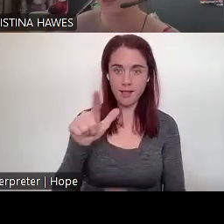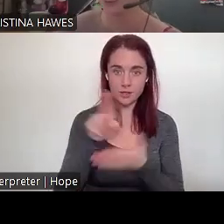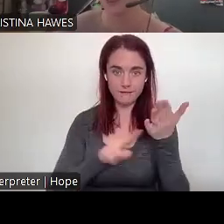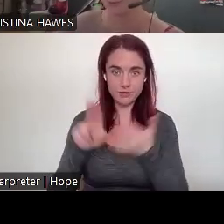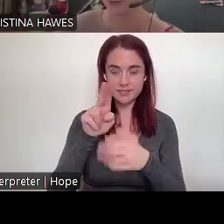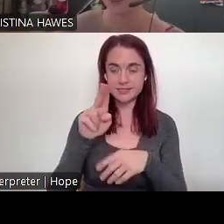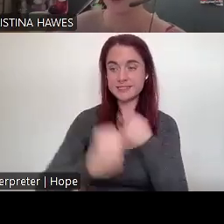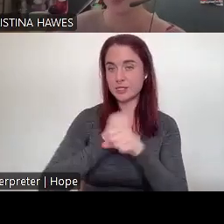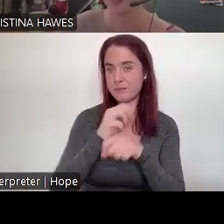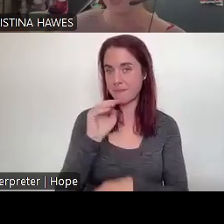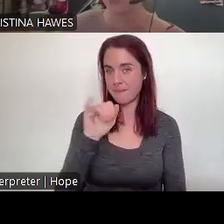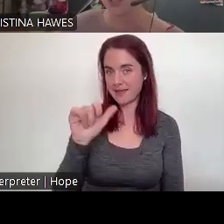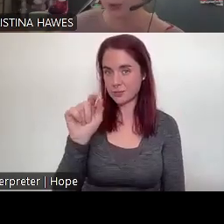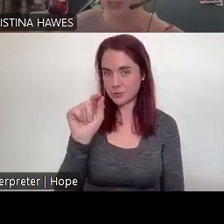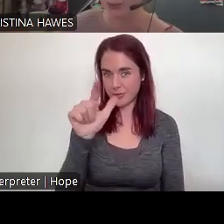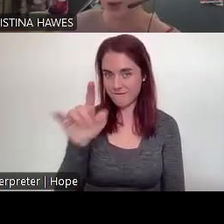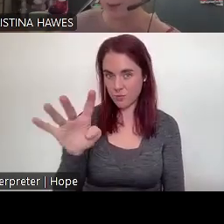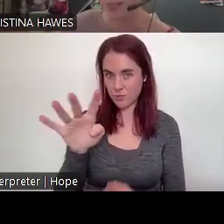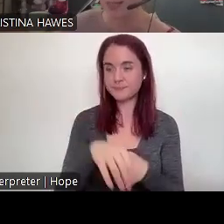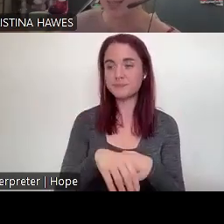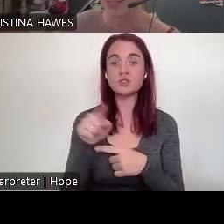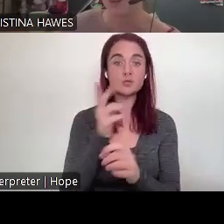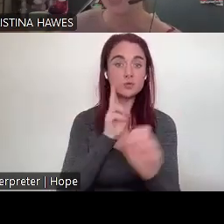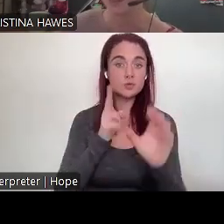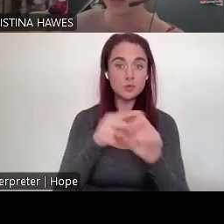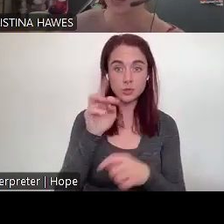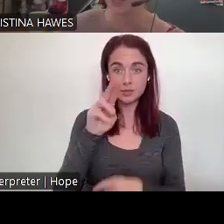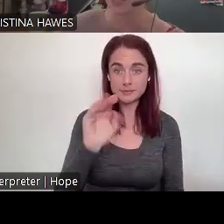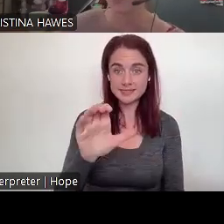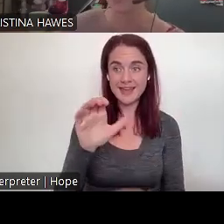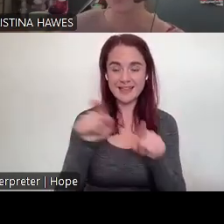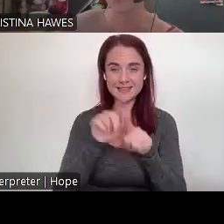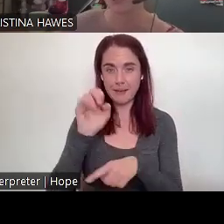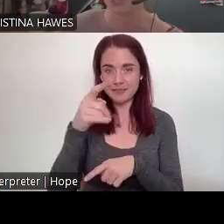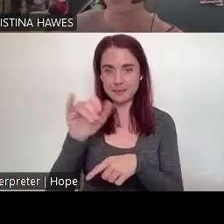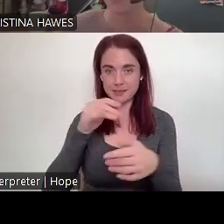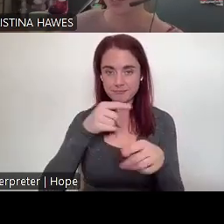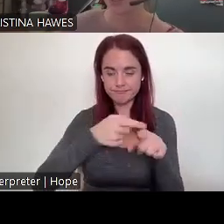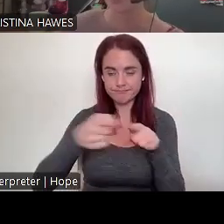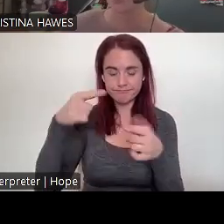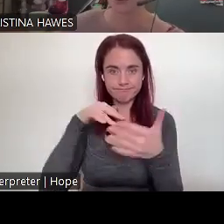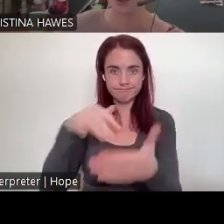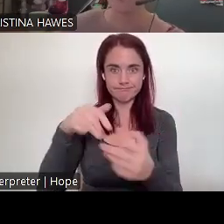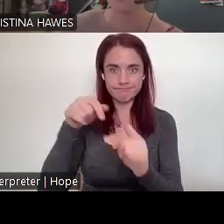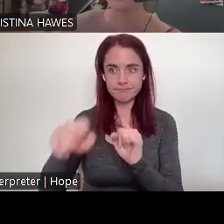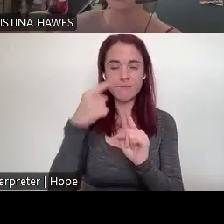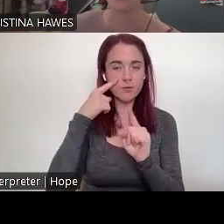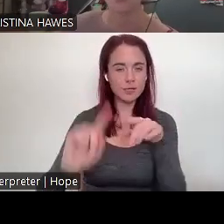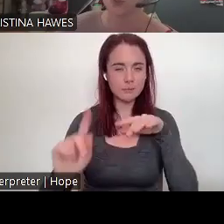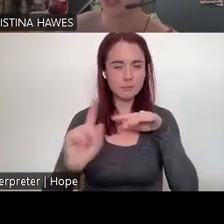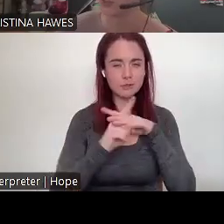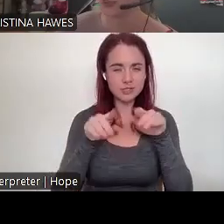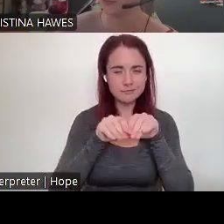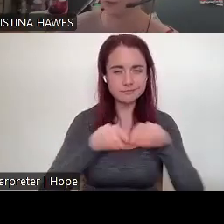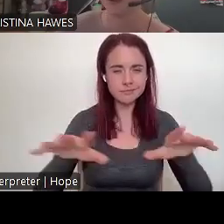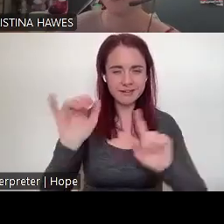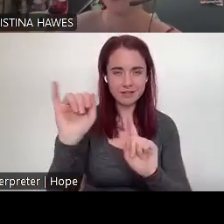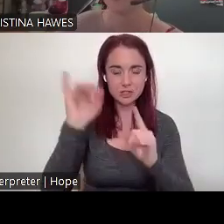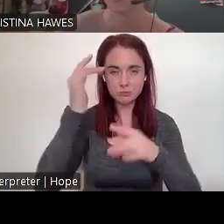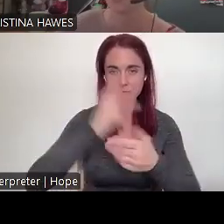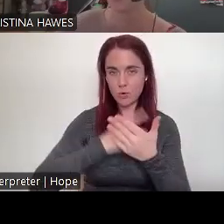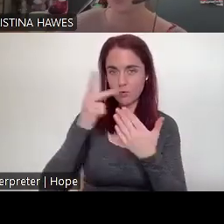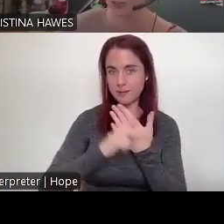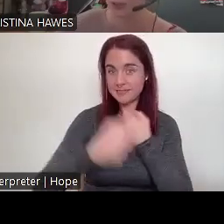May 2024. She joined URMC as an epidemiologist for the Emerging Infections Program in June